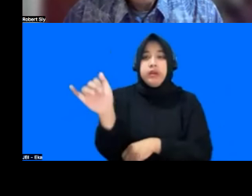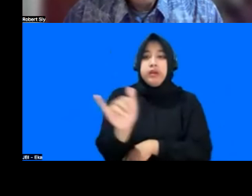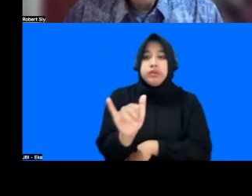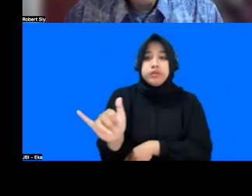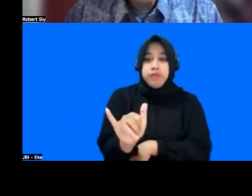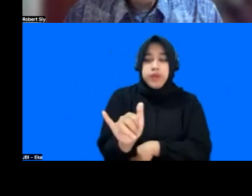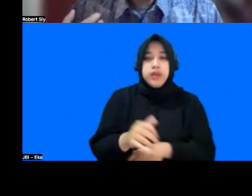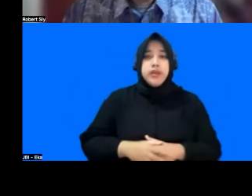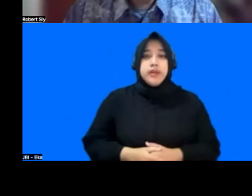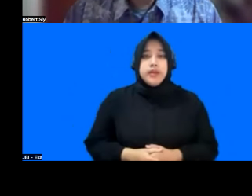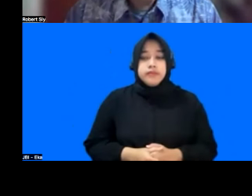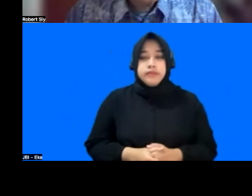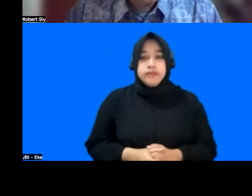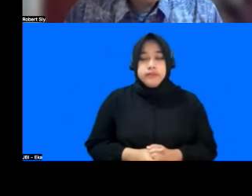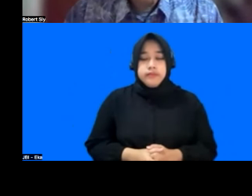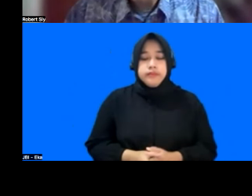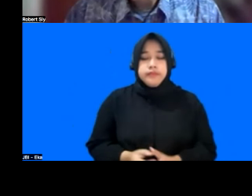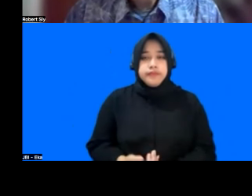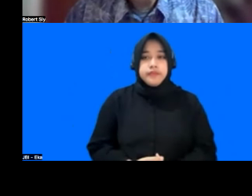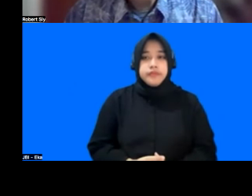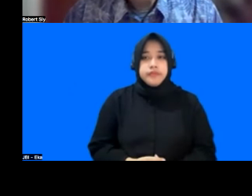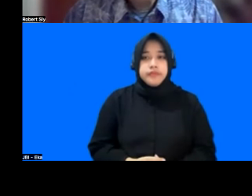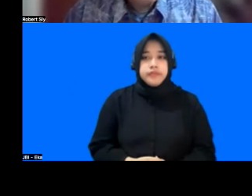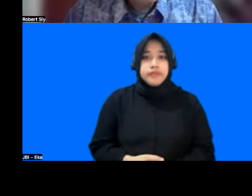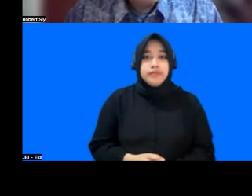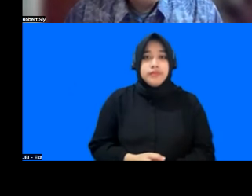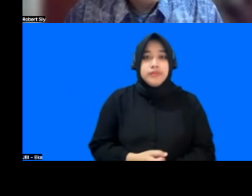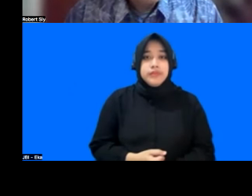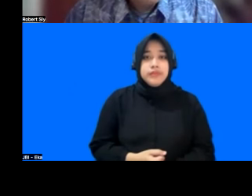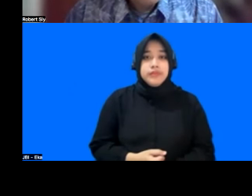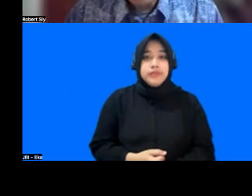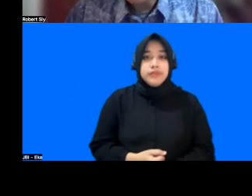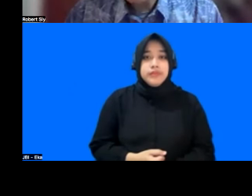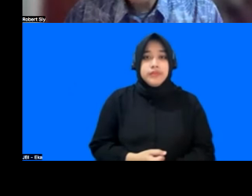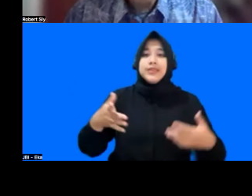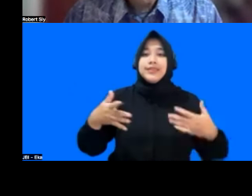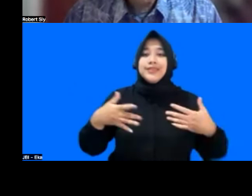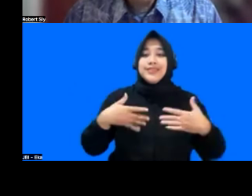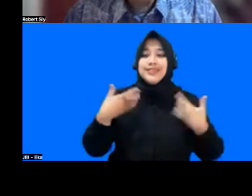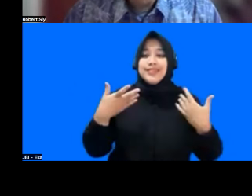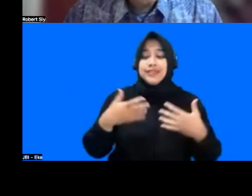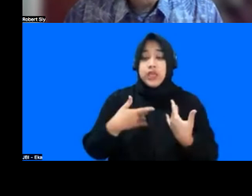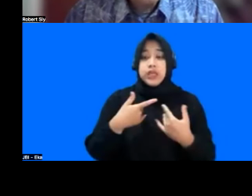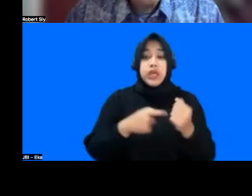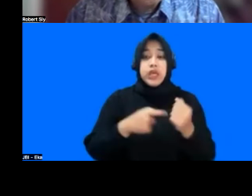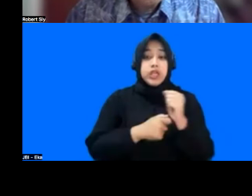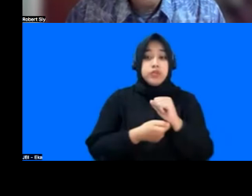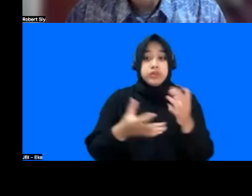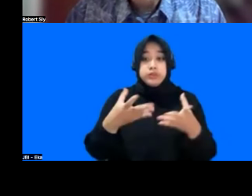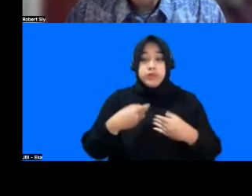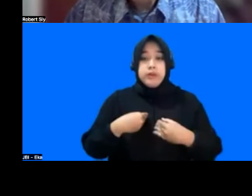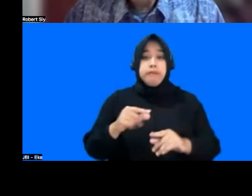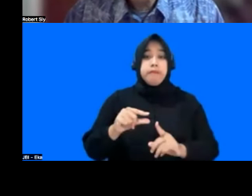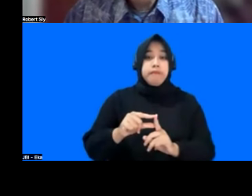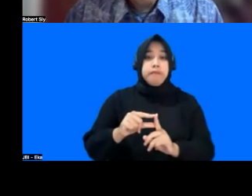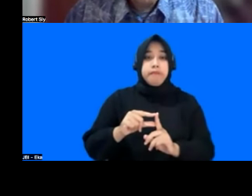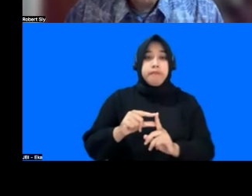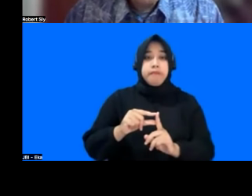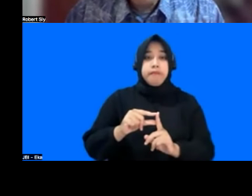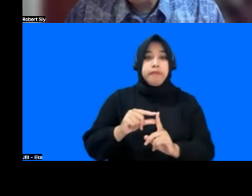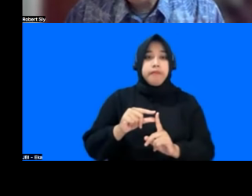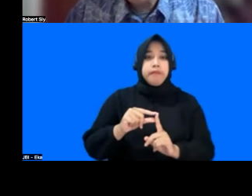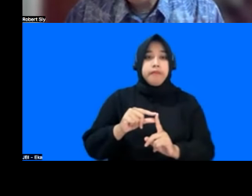quite amazed also by the response. It attracted 140 organizations and